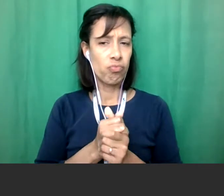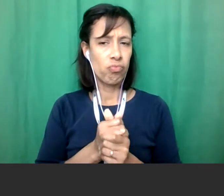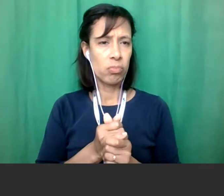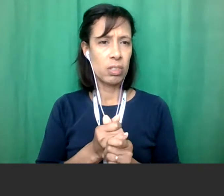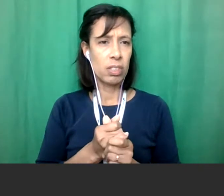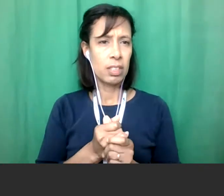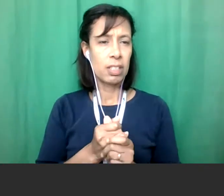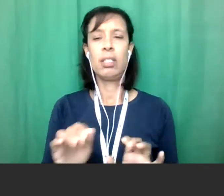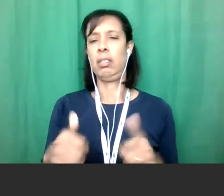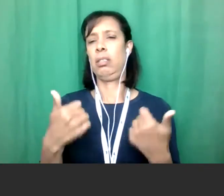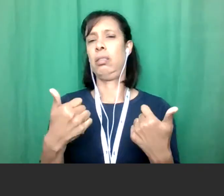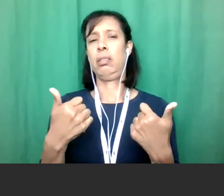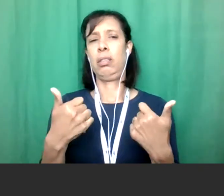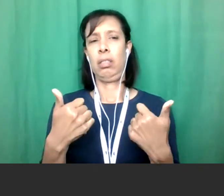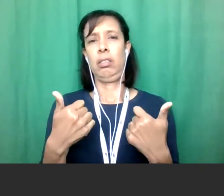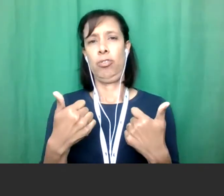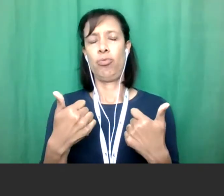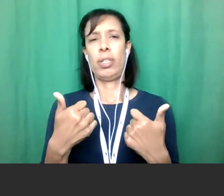Great.